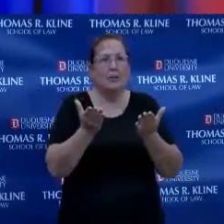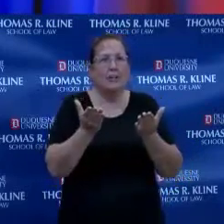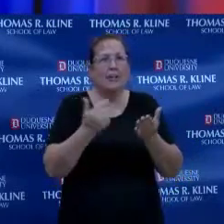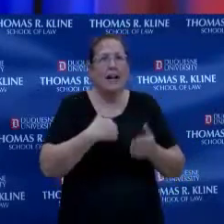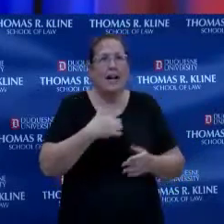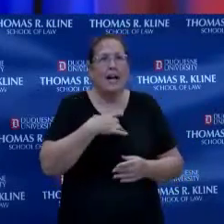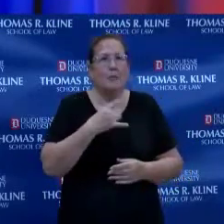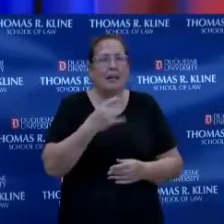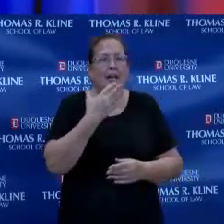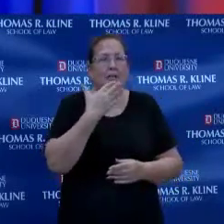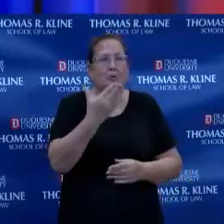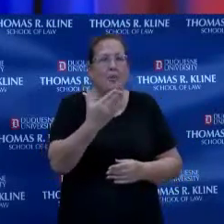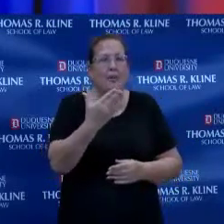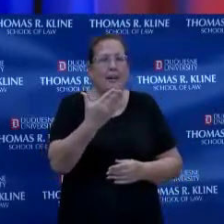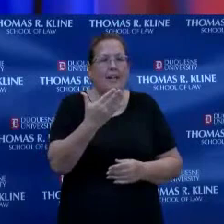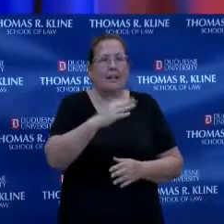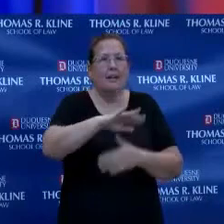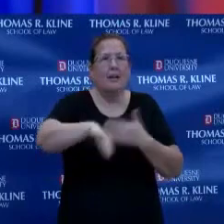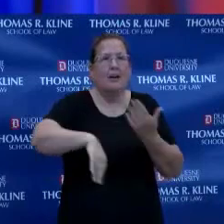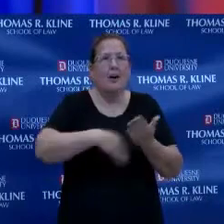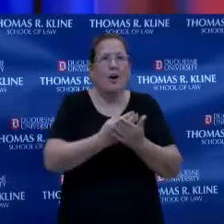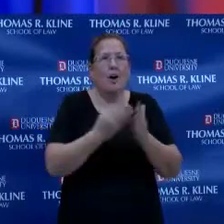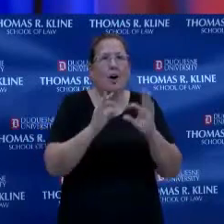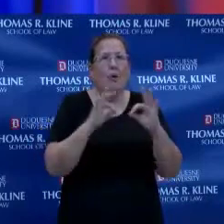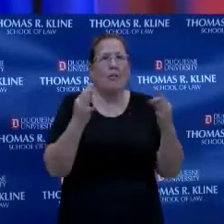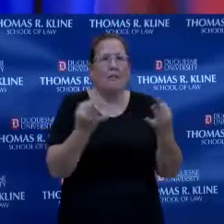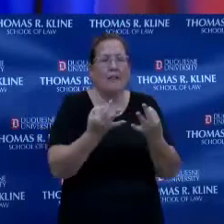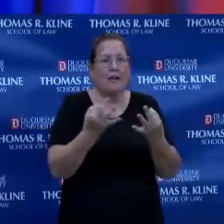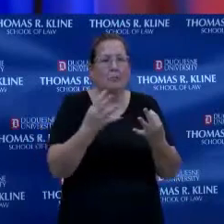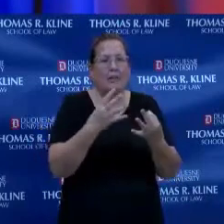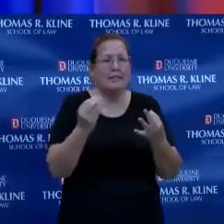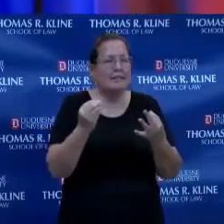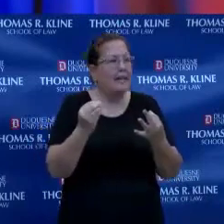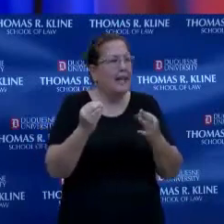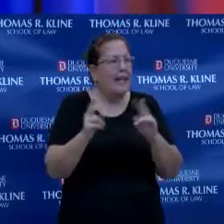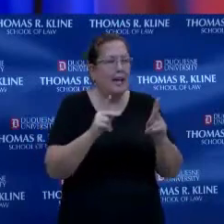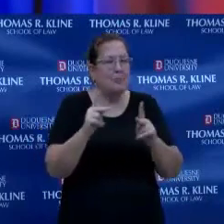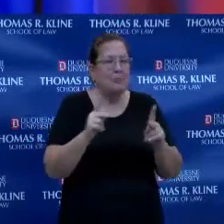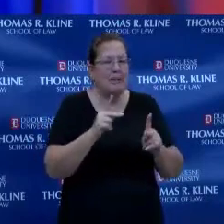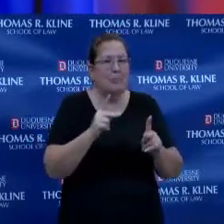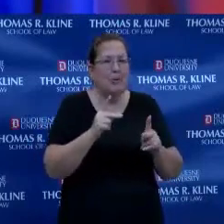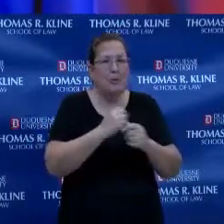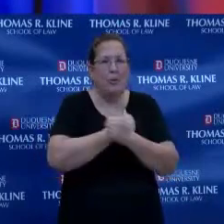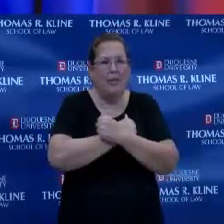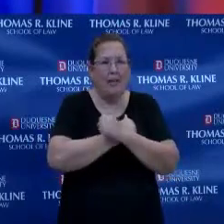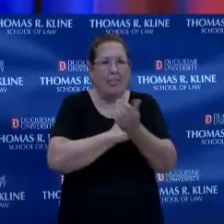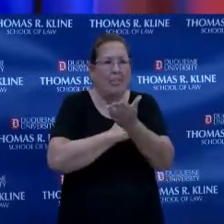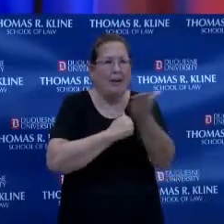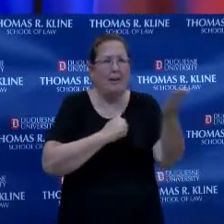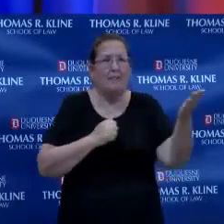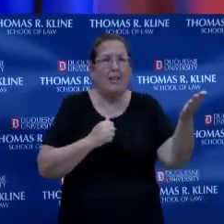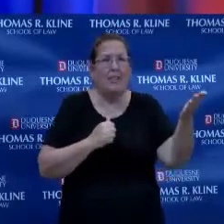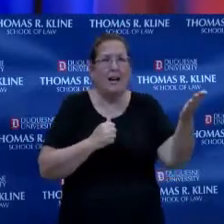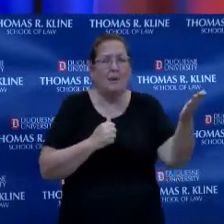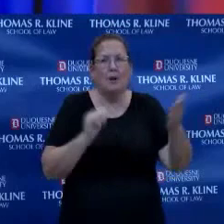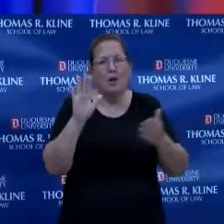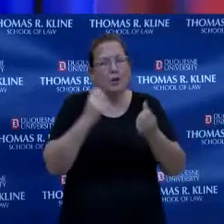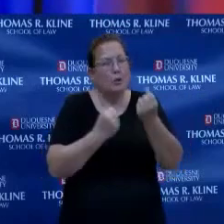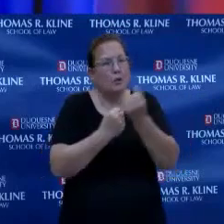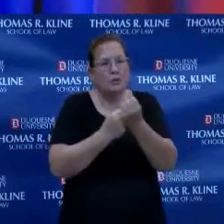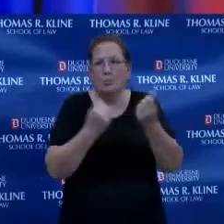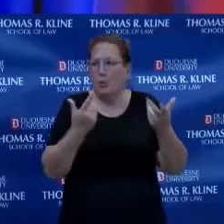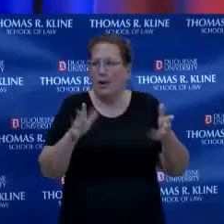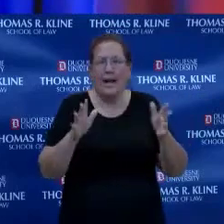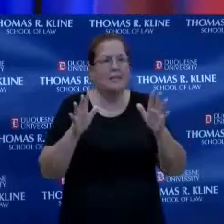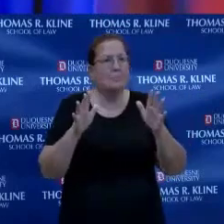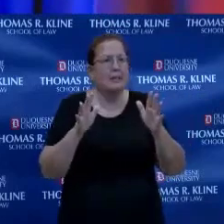like to thank all of the families and the loved ones that are here with our graduates. Your support has been